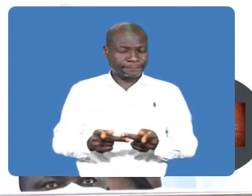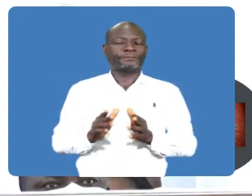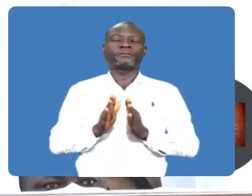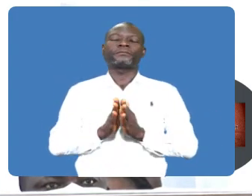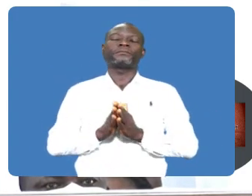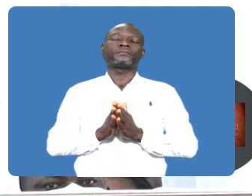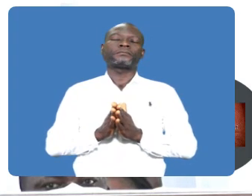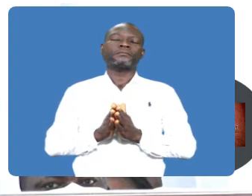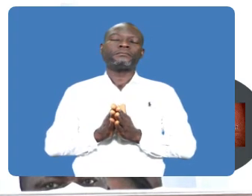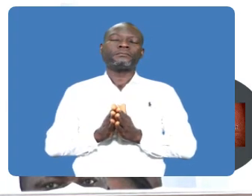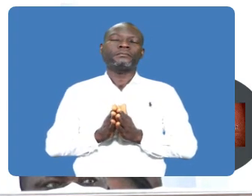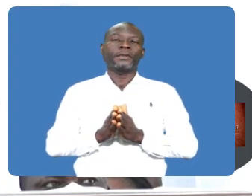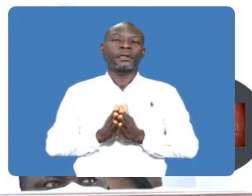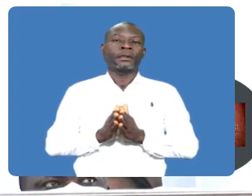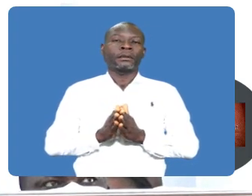business centers.